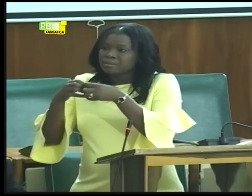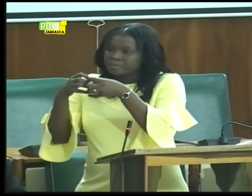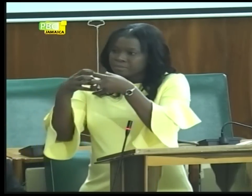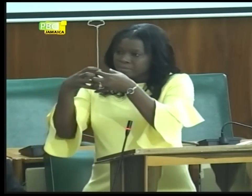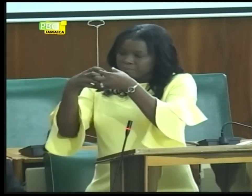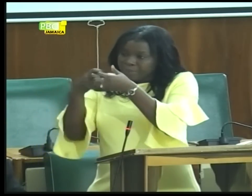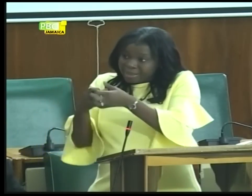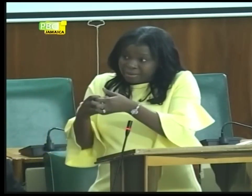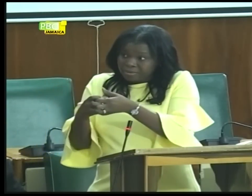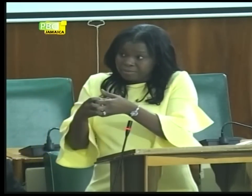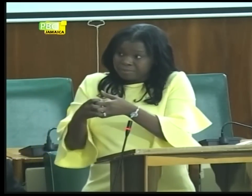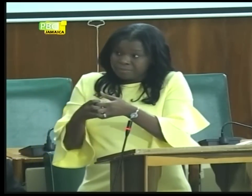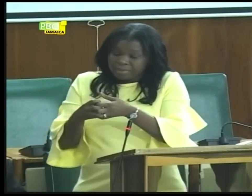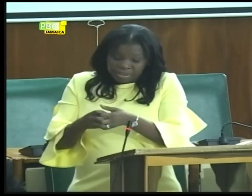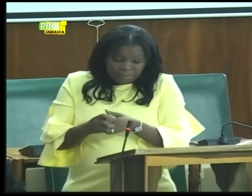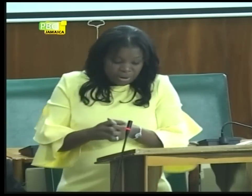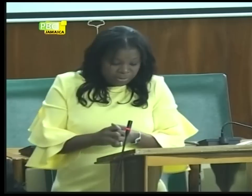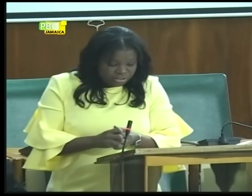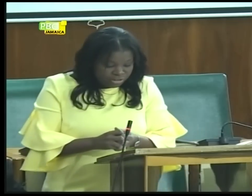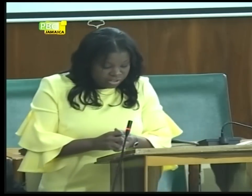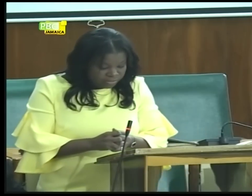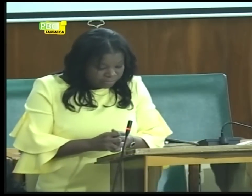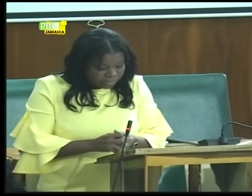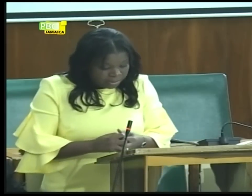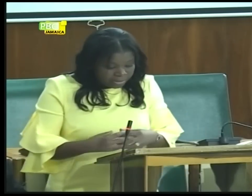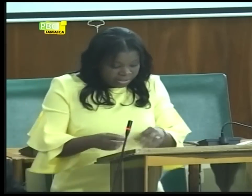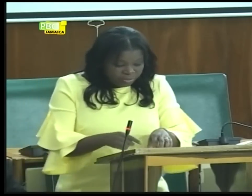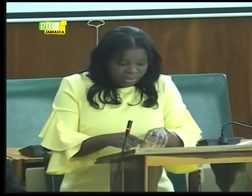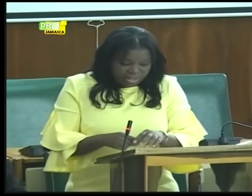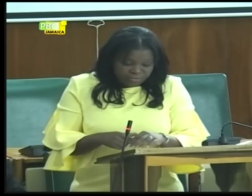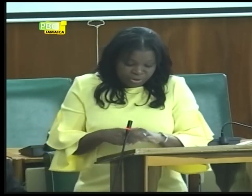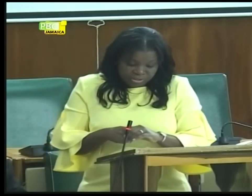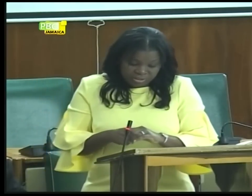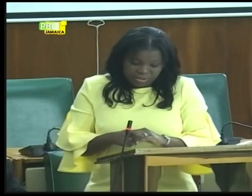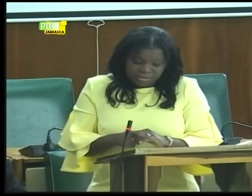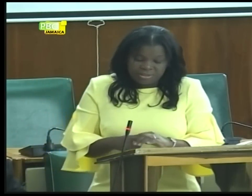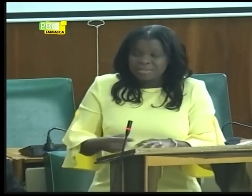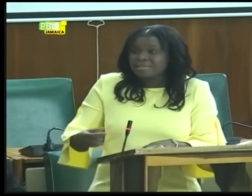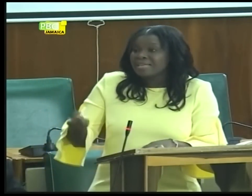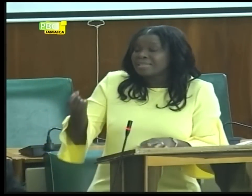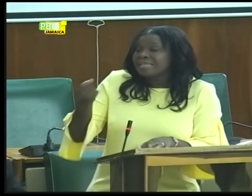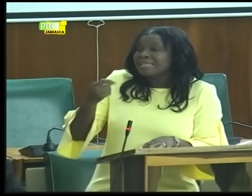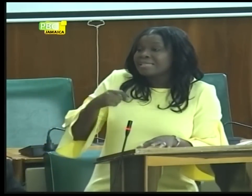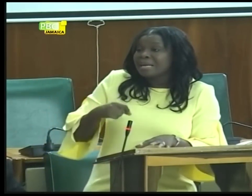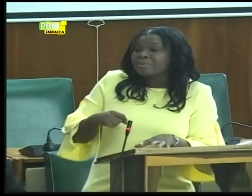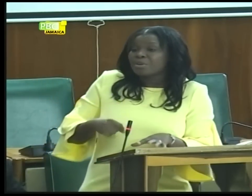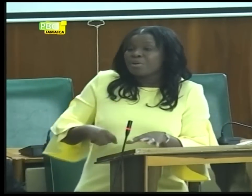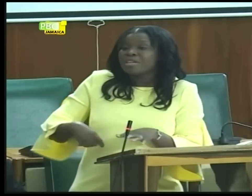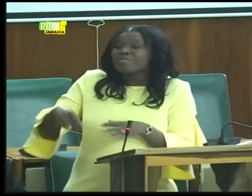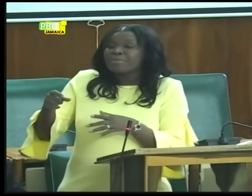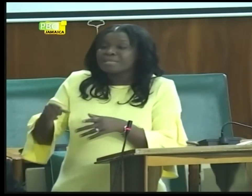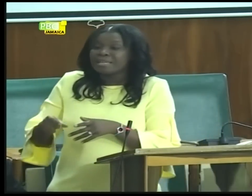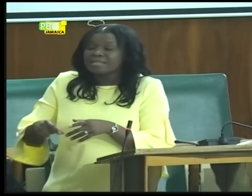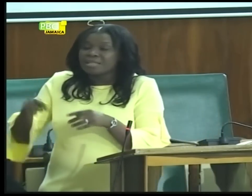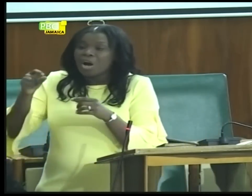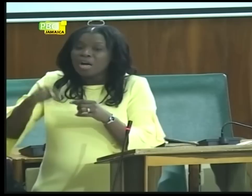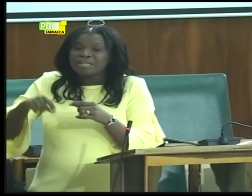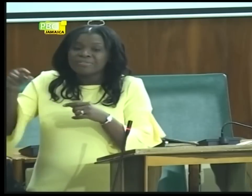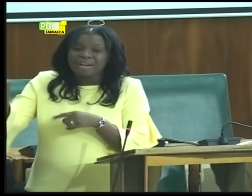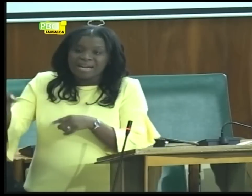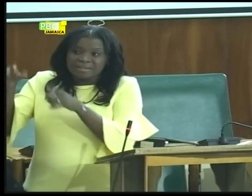critical player in a purpose trust. Because what the enforcer does is that he steps or he represents